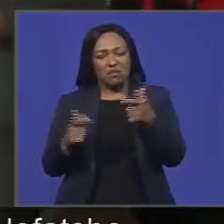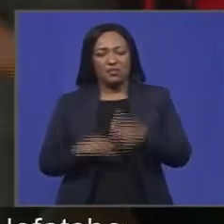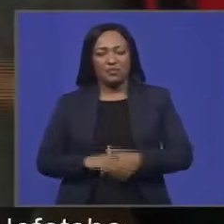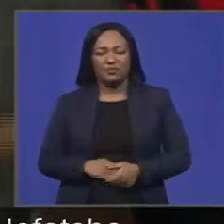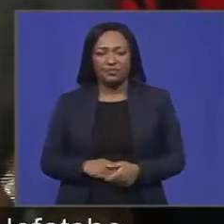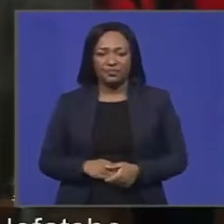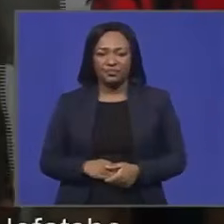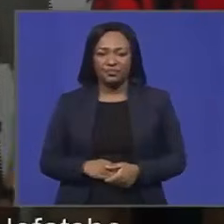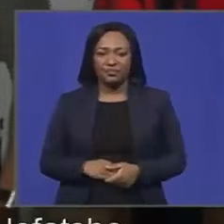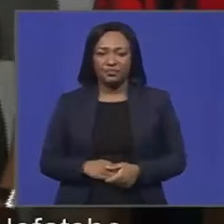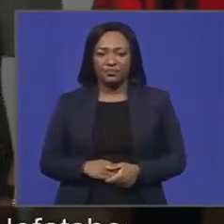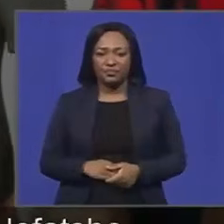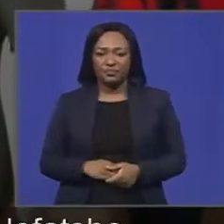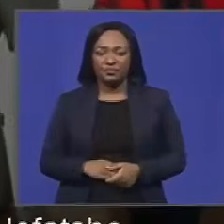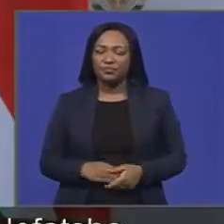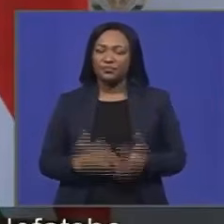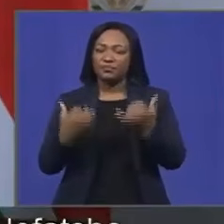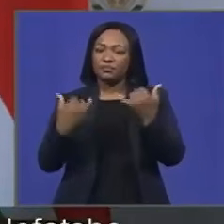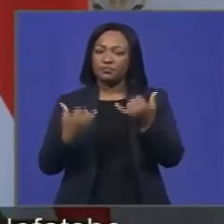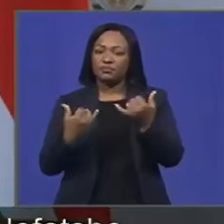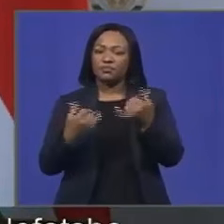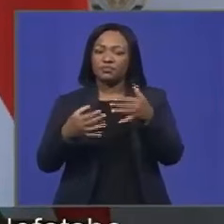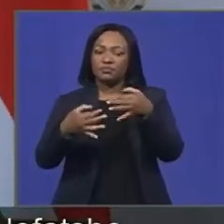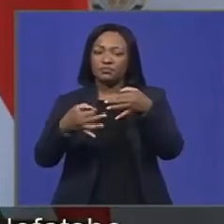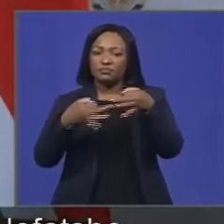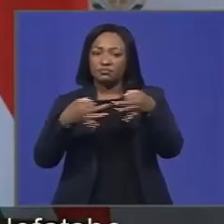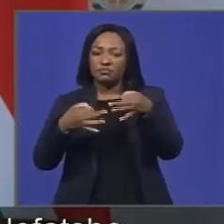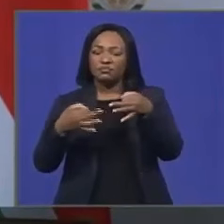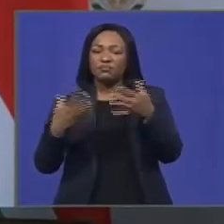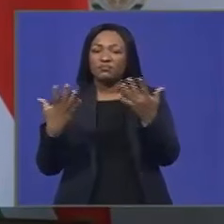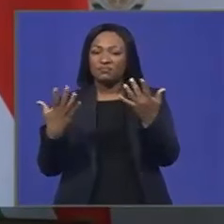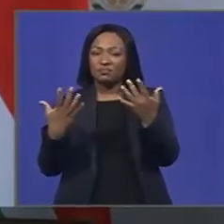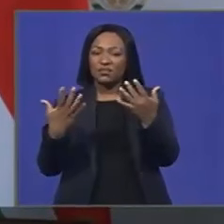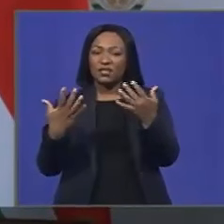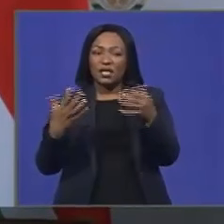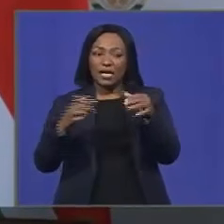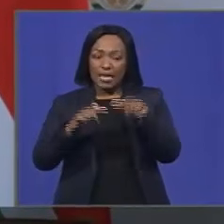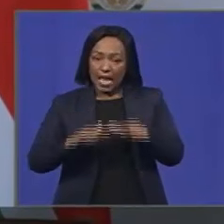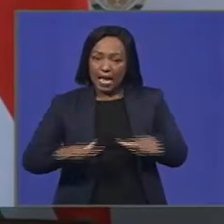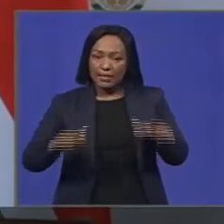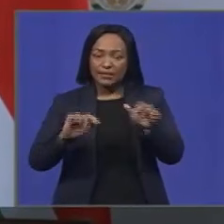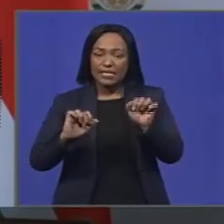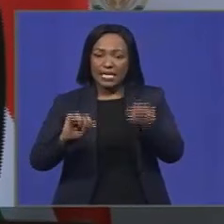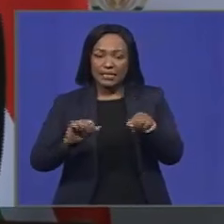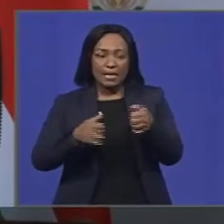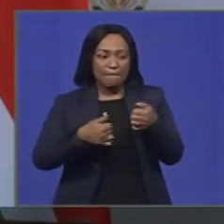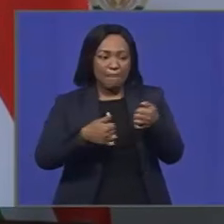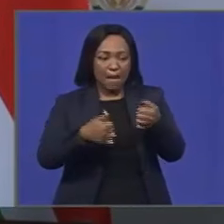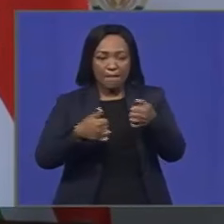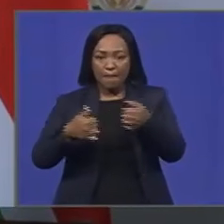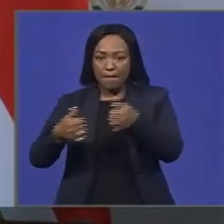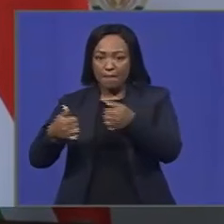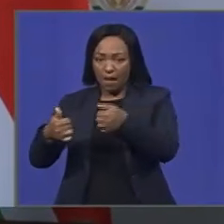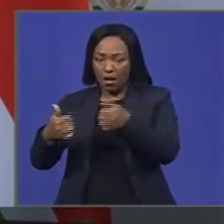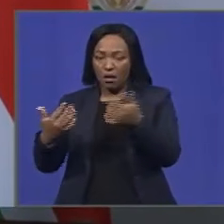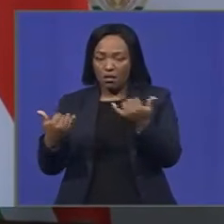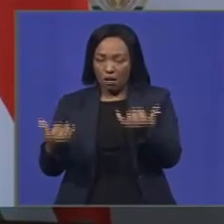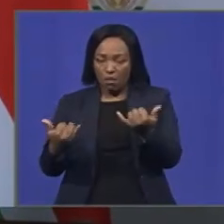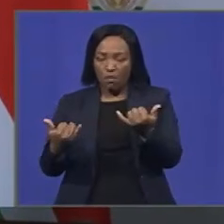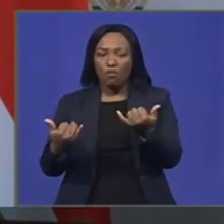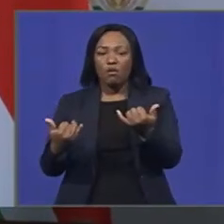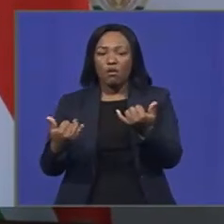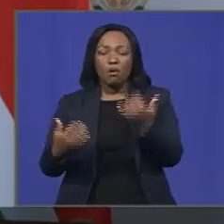tlhalosa se re le ka go bontsha gore mahatshe le ha a boa a iketlile ka mokgwa iketlileng ka teng jaaka